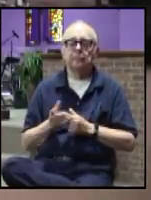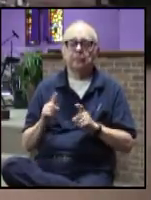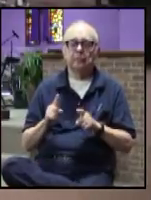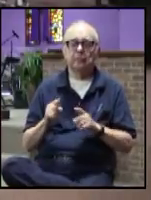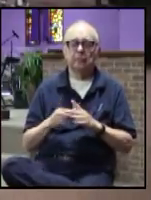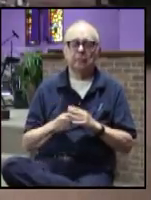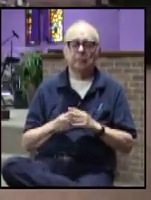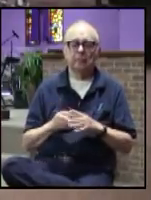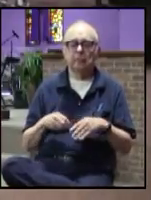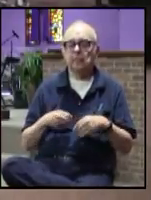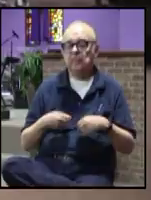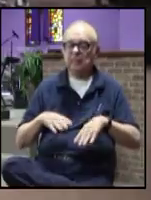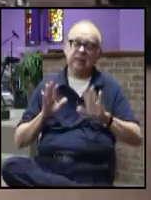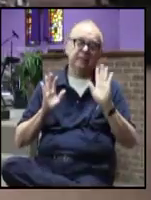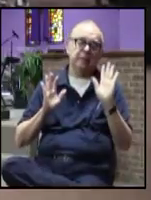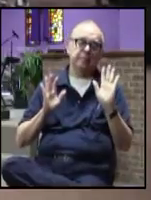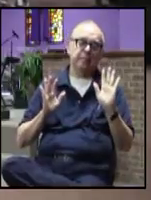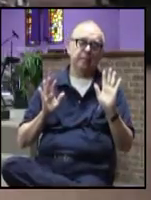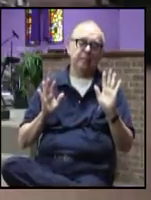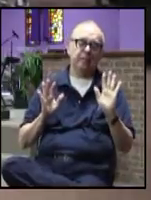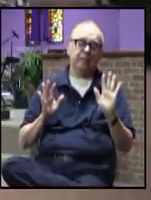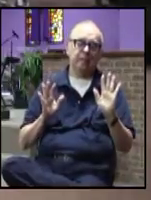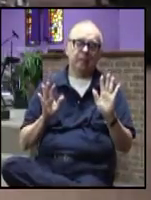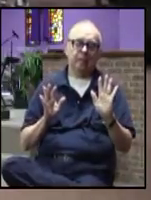When you start giving up,